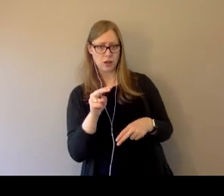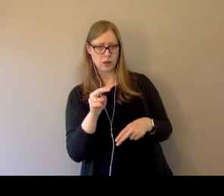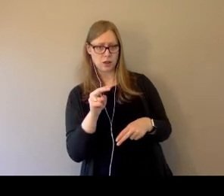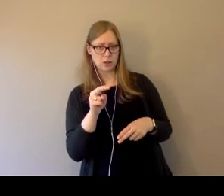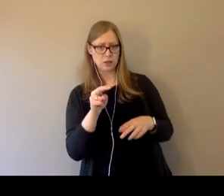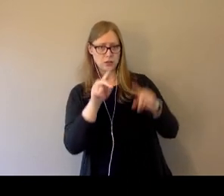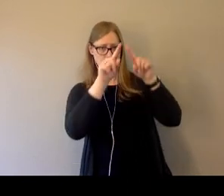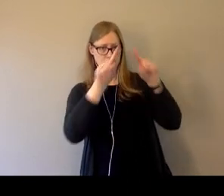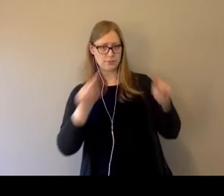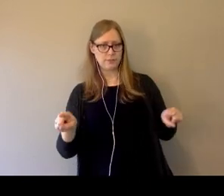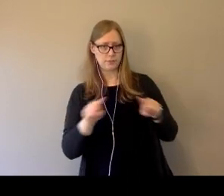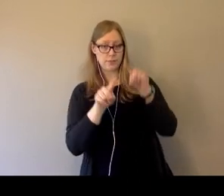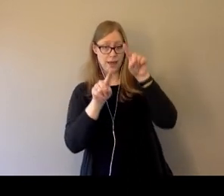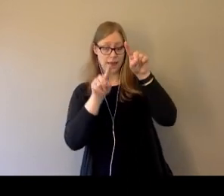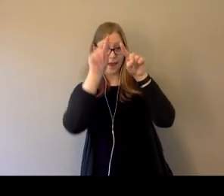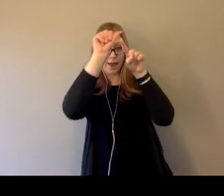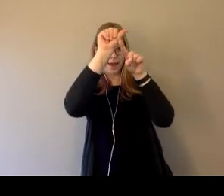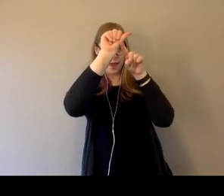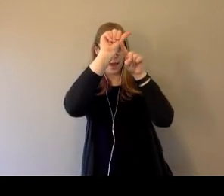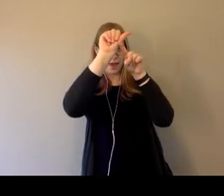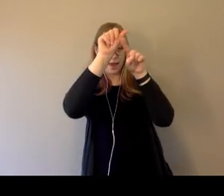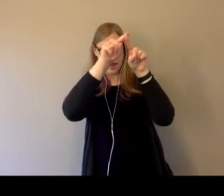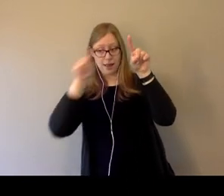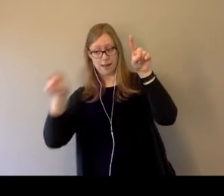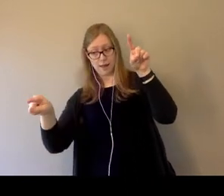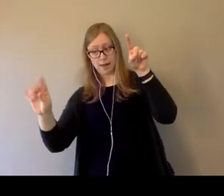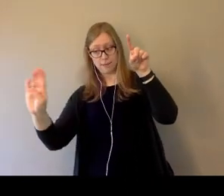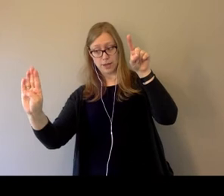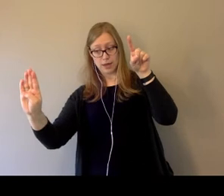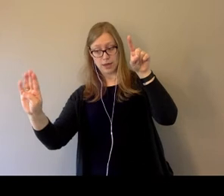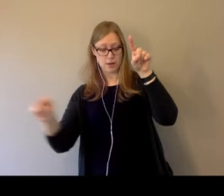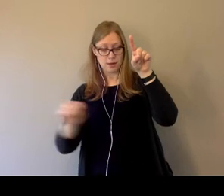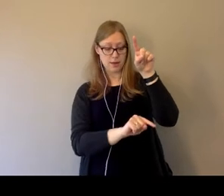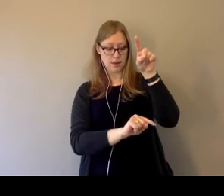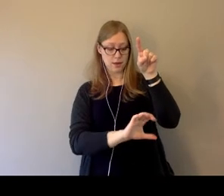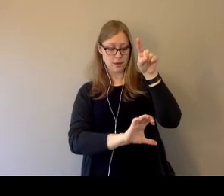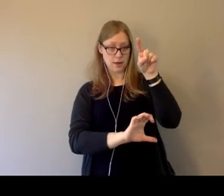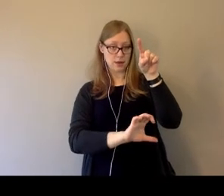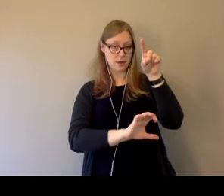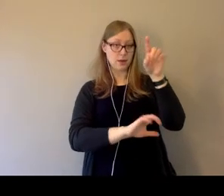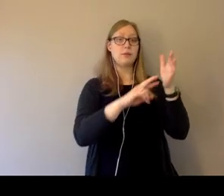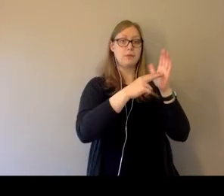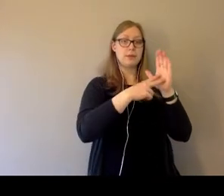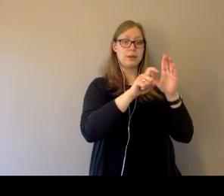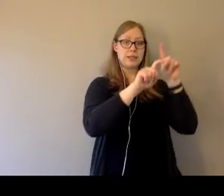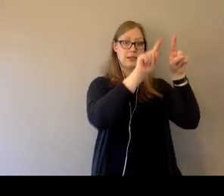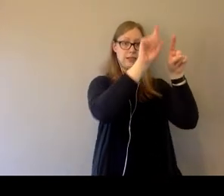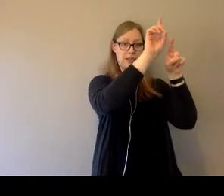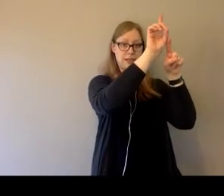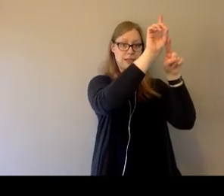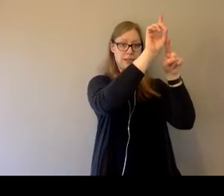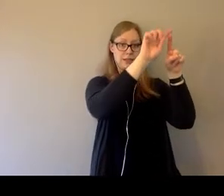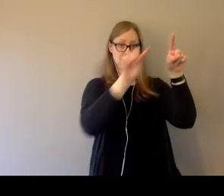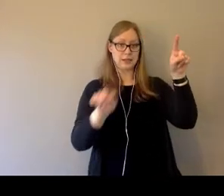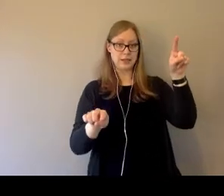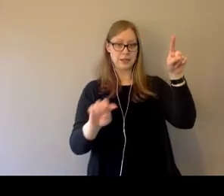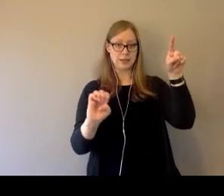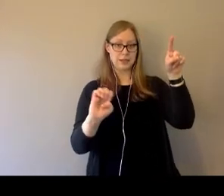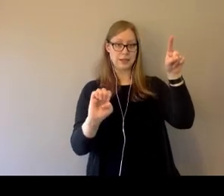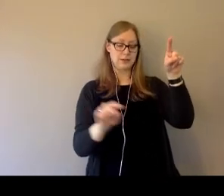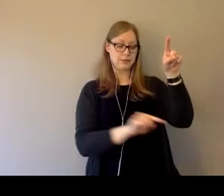that's got one tick mark, and I'm going B and C, then I have to go the same way, D, E, C. So triangle ABC is